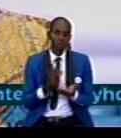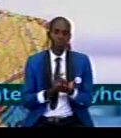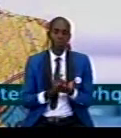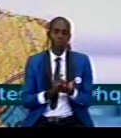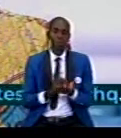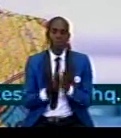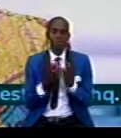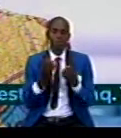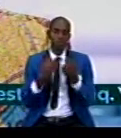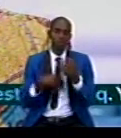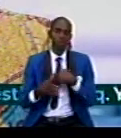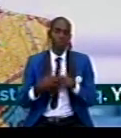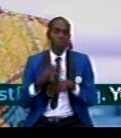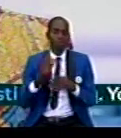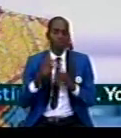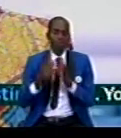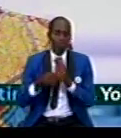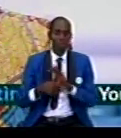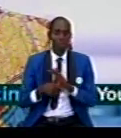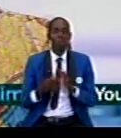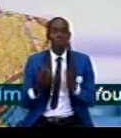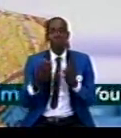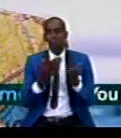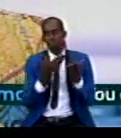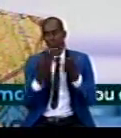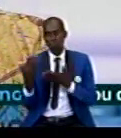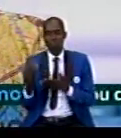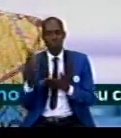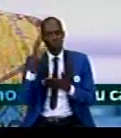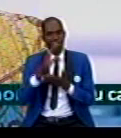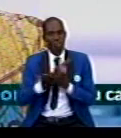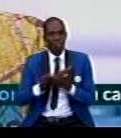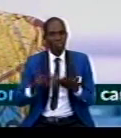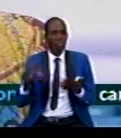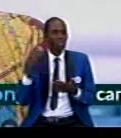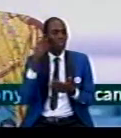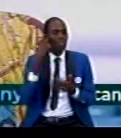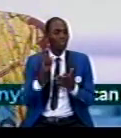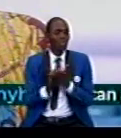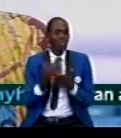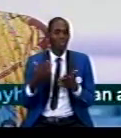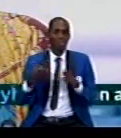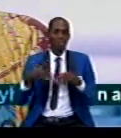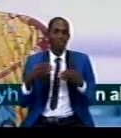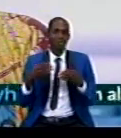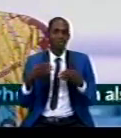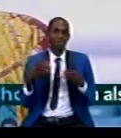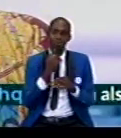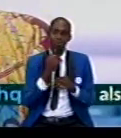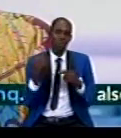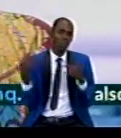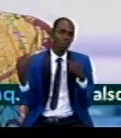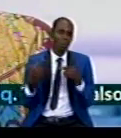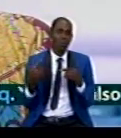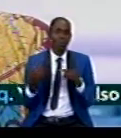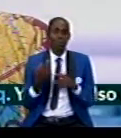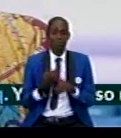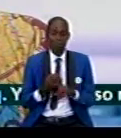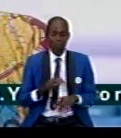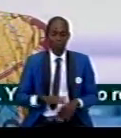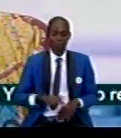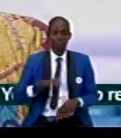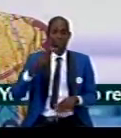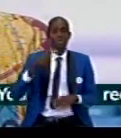He would cry. The thing used to be very painful while he was still small. Along the line, the thing stopped. After a while, as he was growing, the thing came